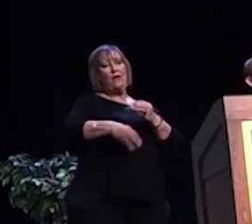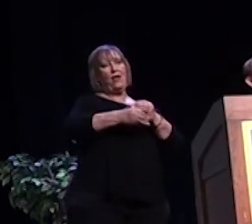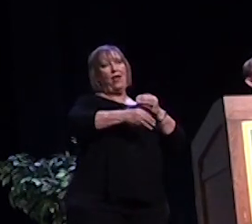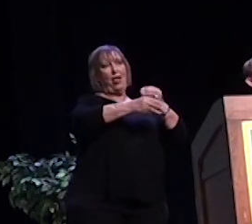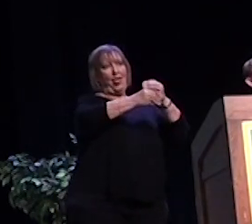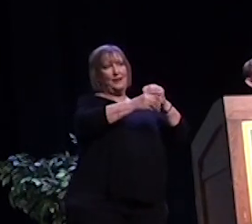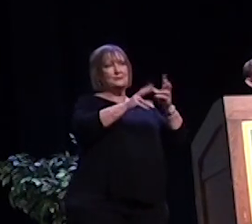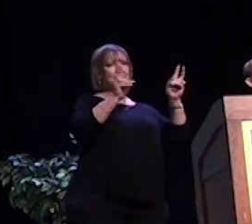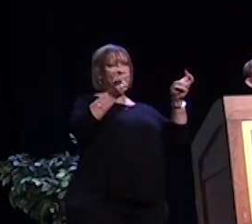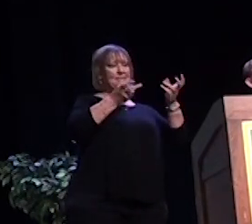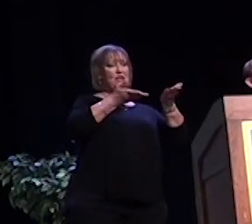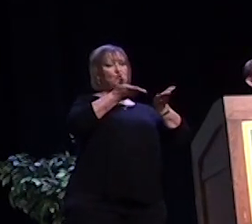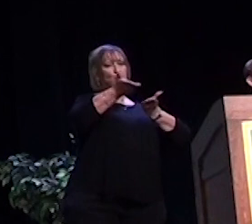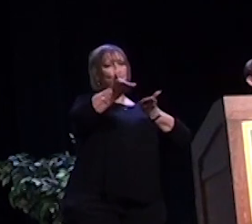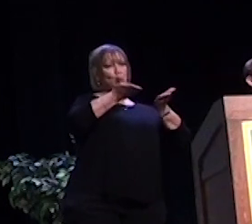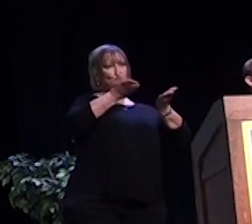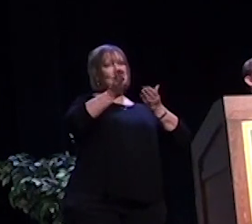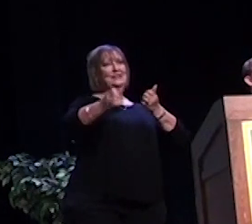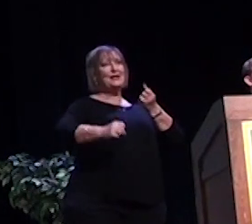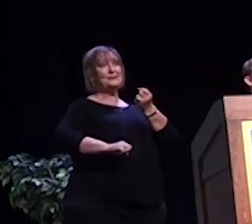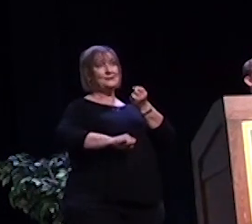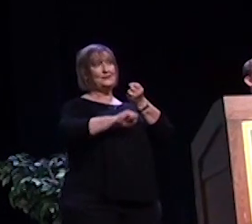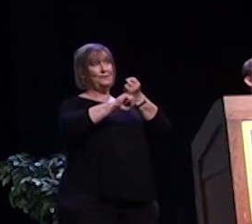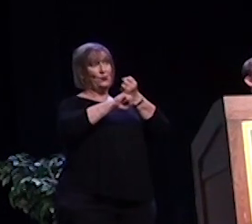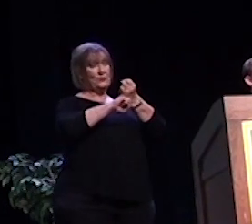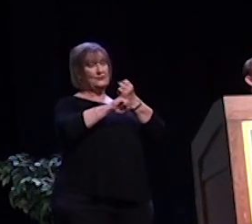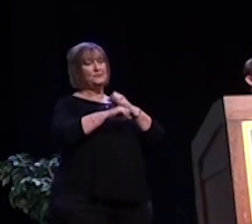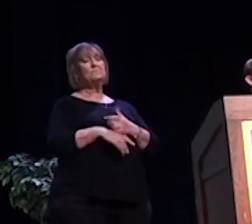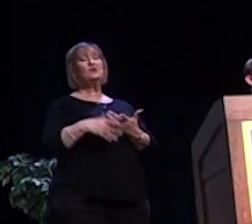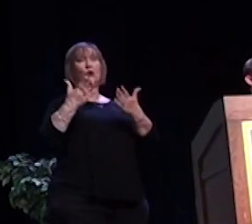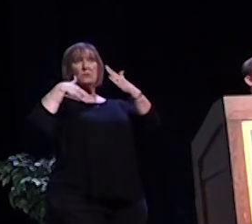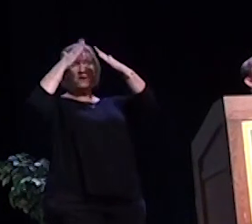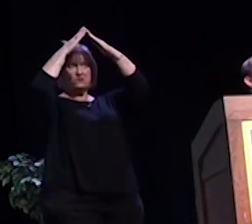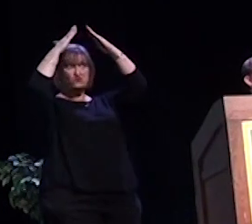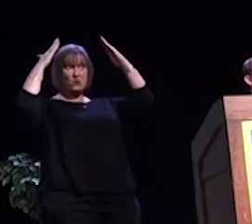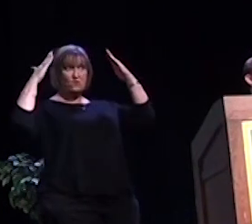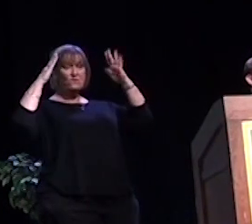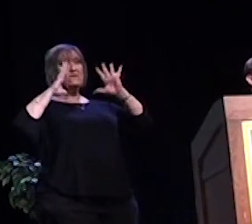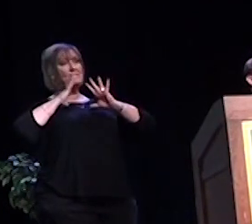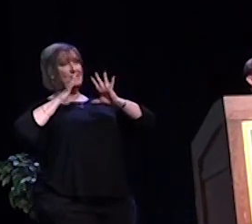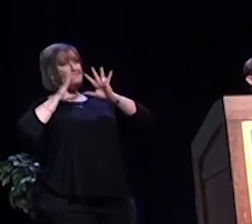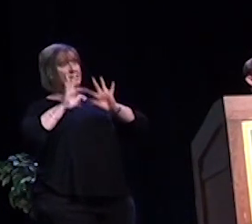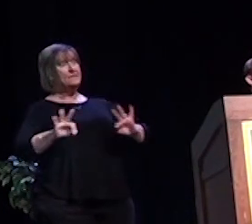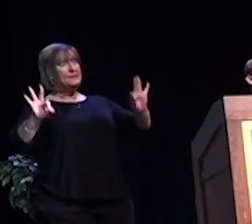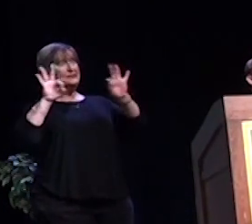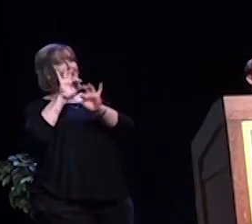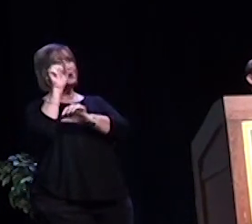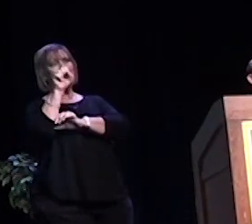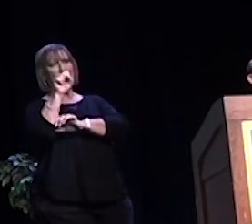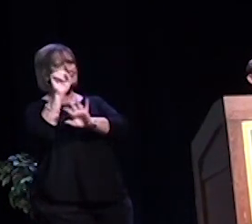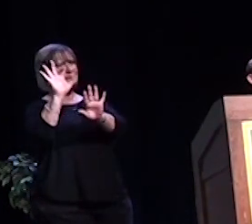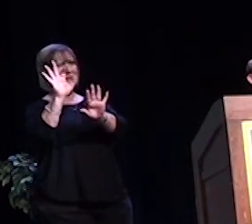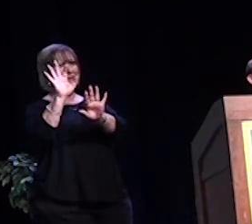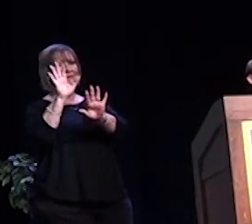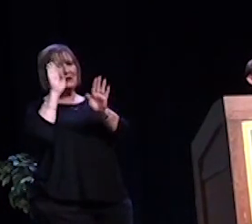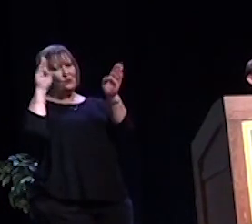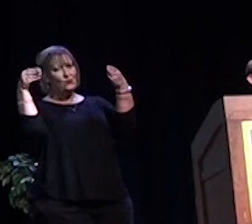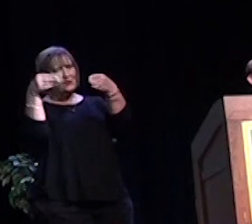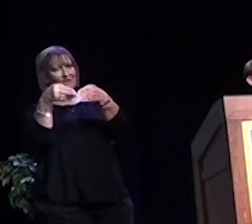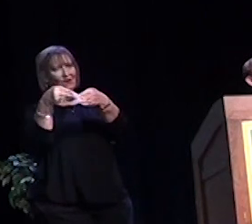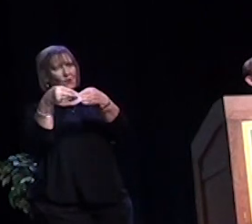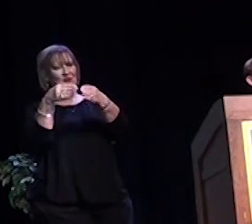and services. Having a roof, having a place to call home is critically important. And it is something that we focus